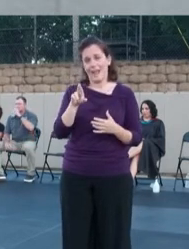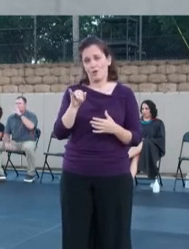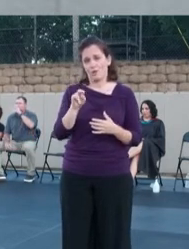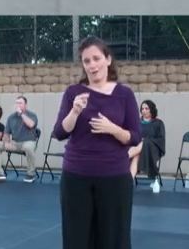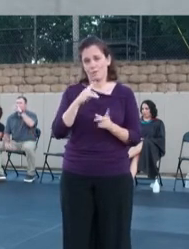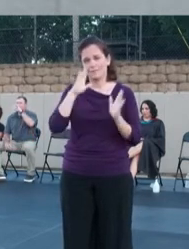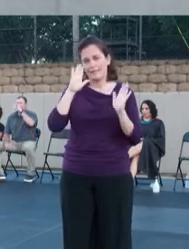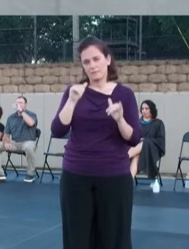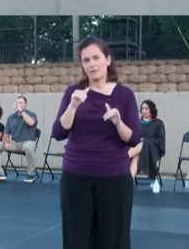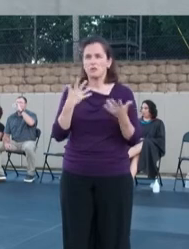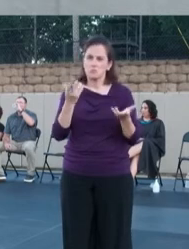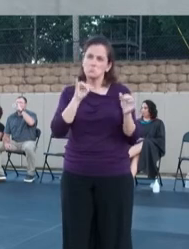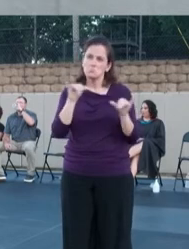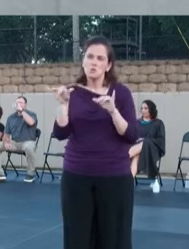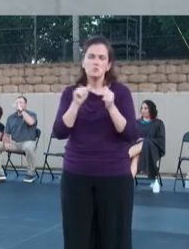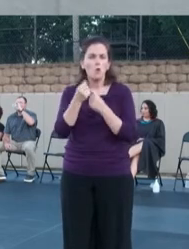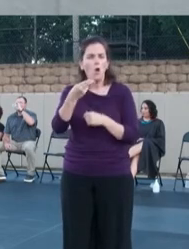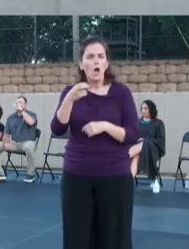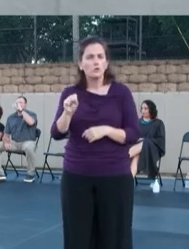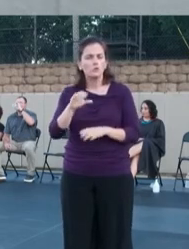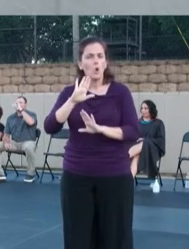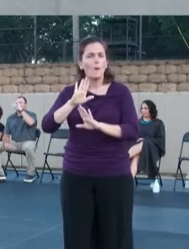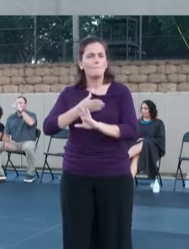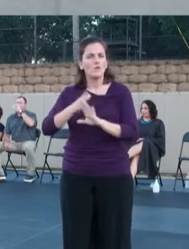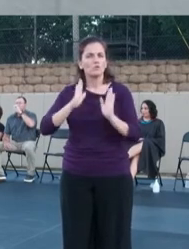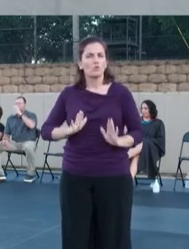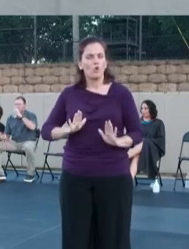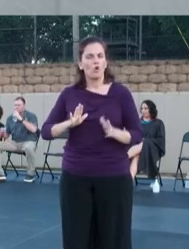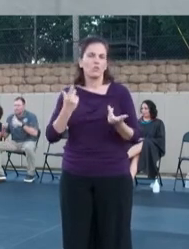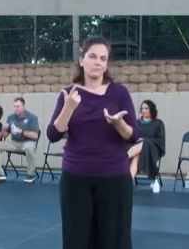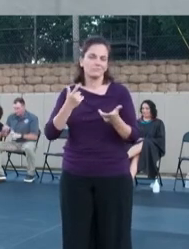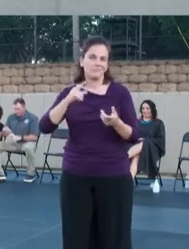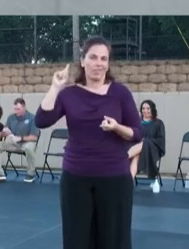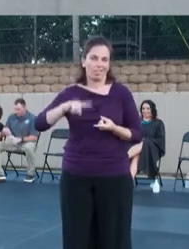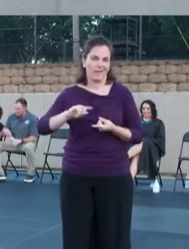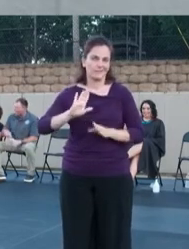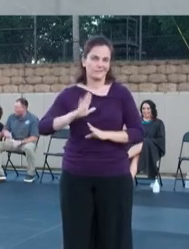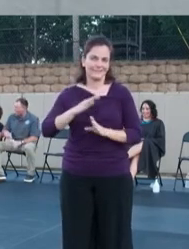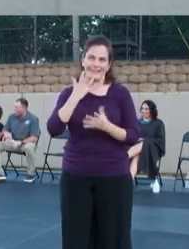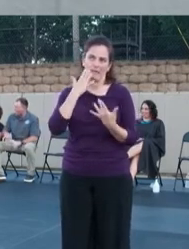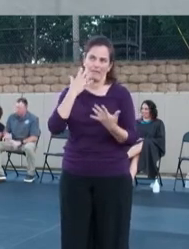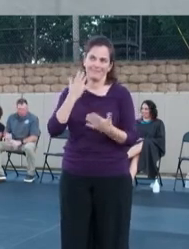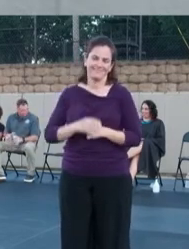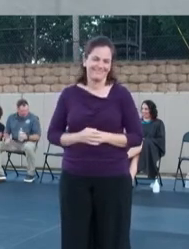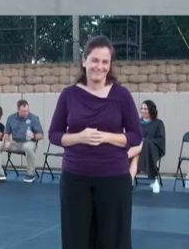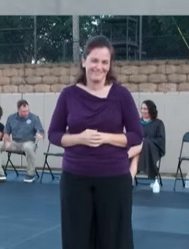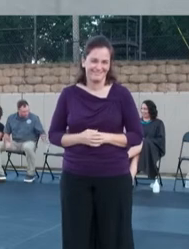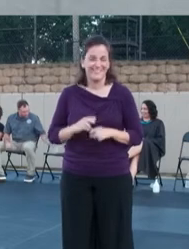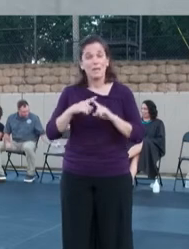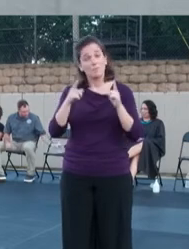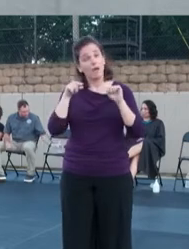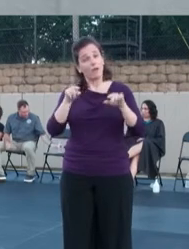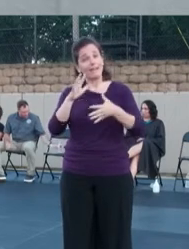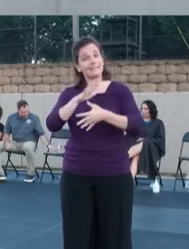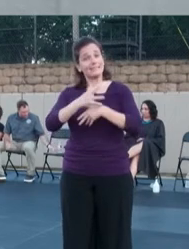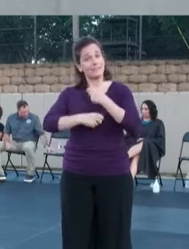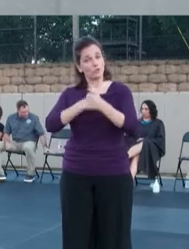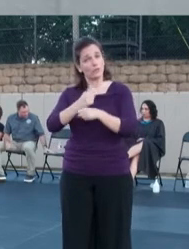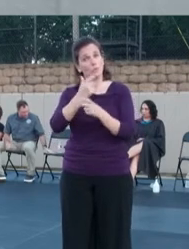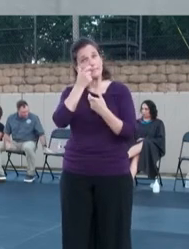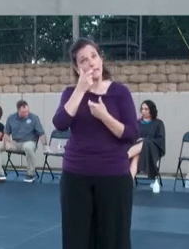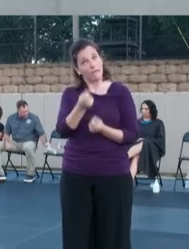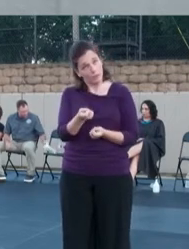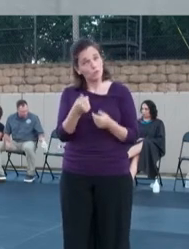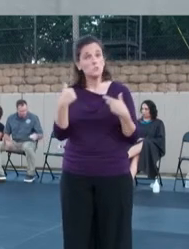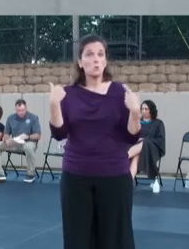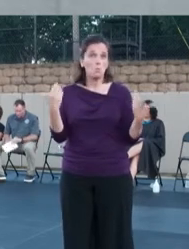similar to High School Musical, minus the singing, of course. And while our senior year was interesting to say